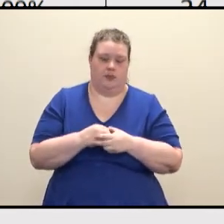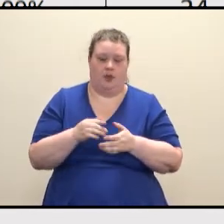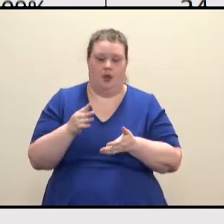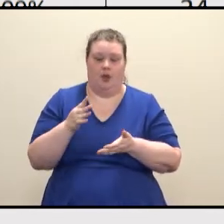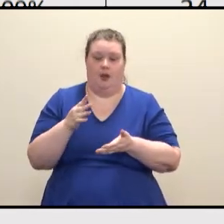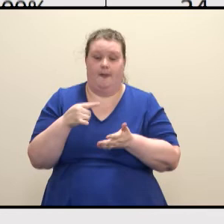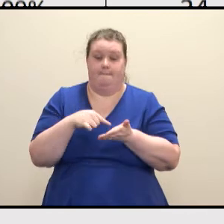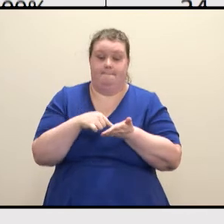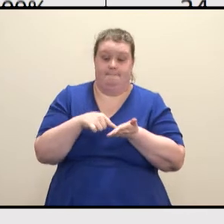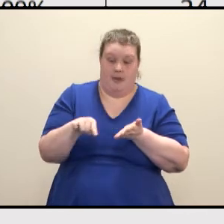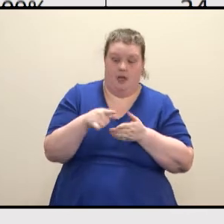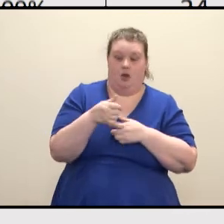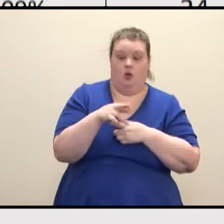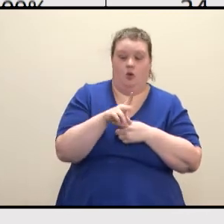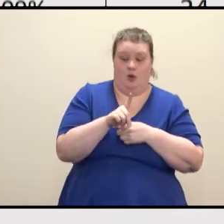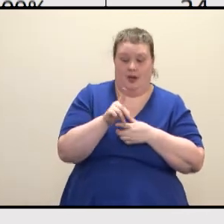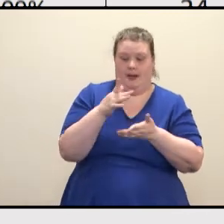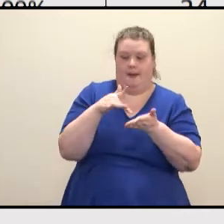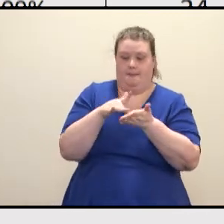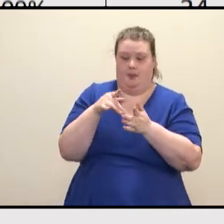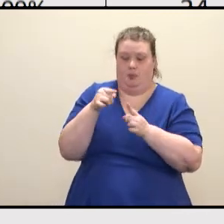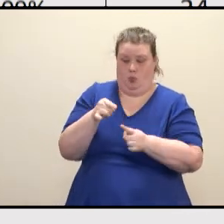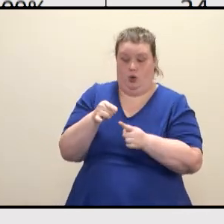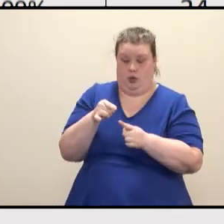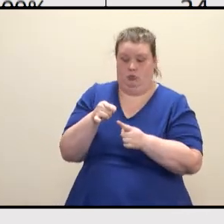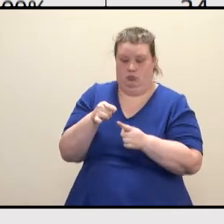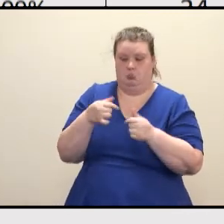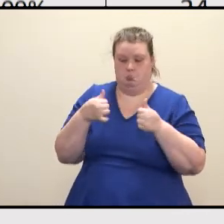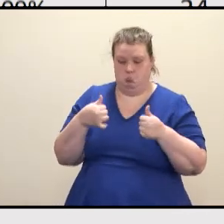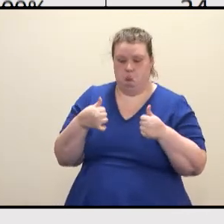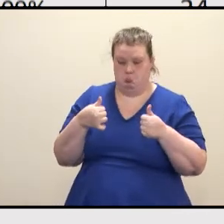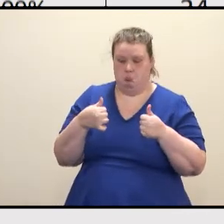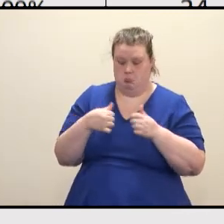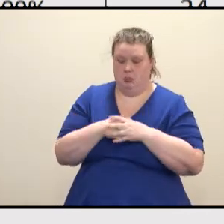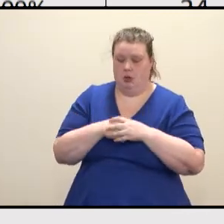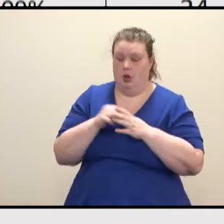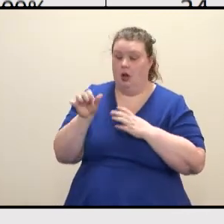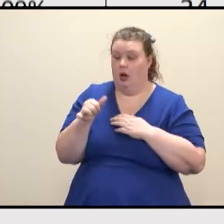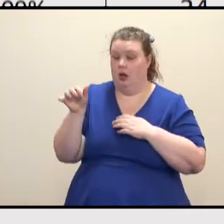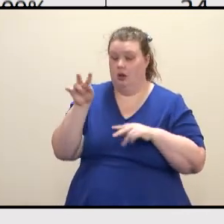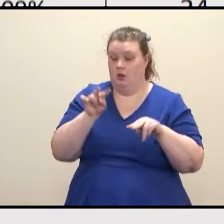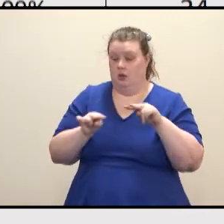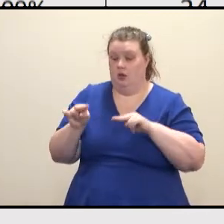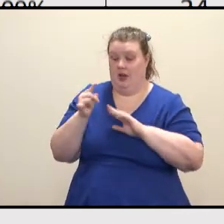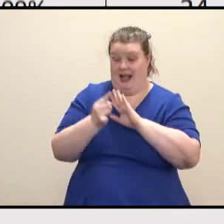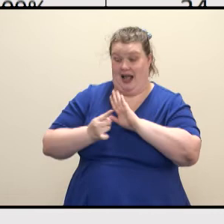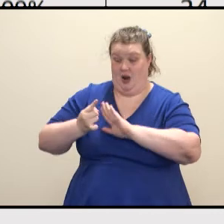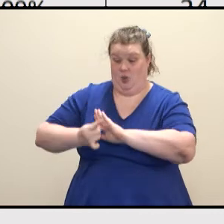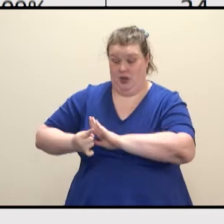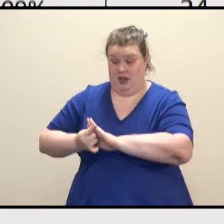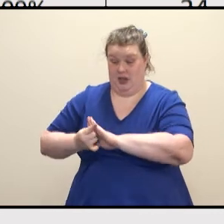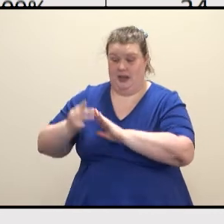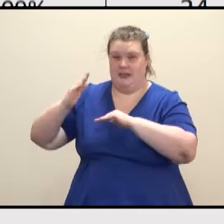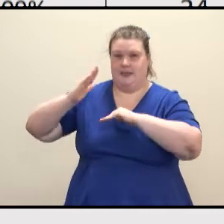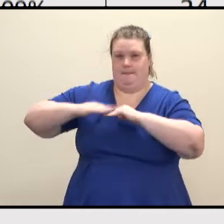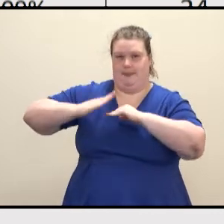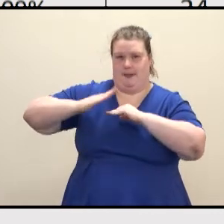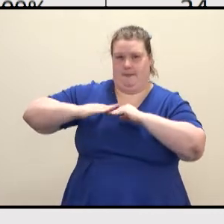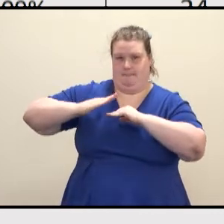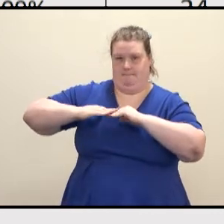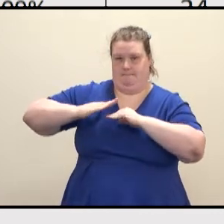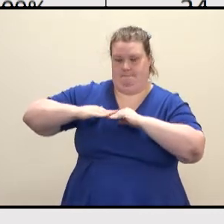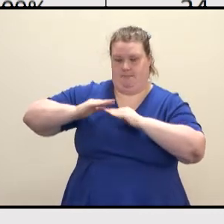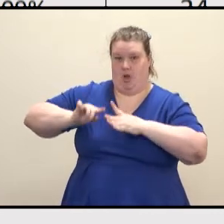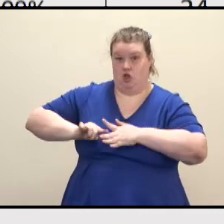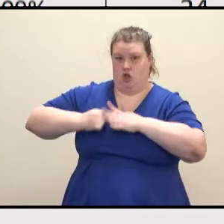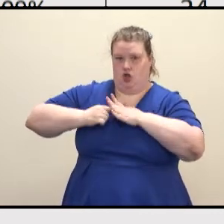strong for your groups here too, so the structures are strong. The other thing that we look at with hourly is we also look at their minimums, right? We're thinking